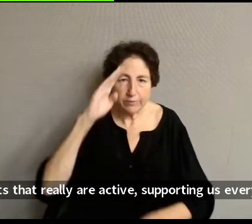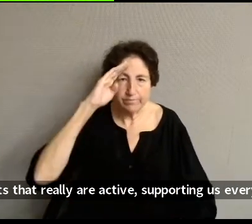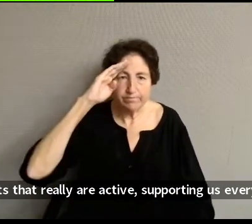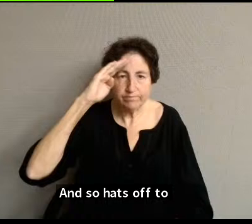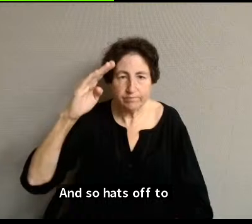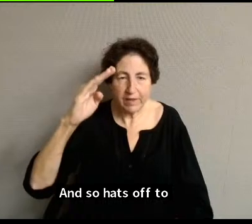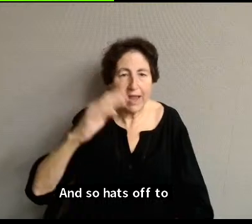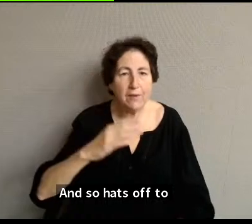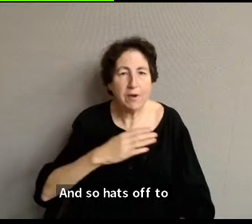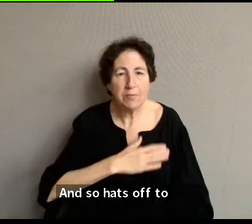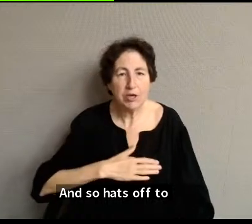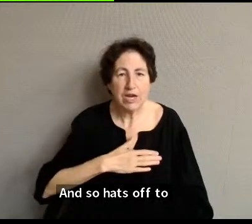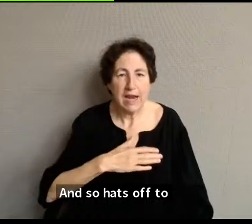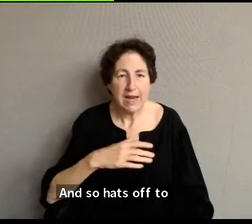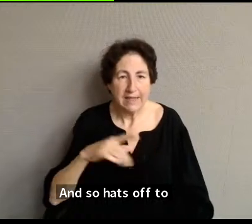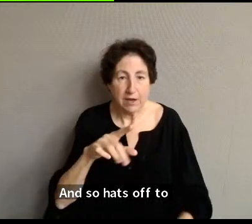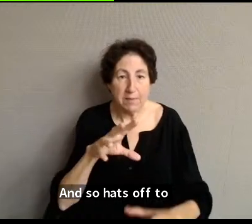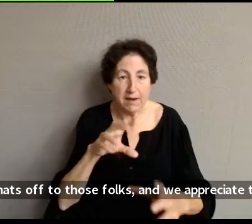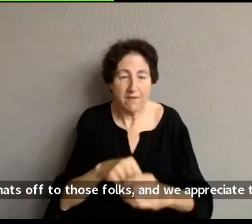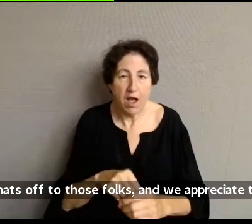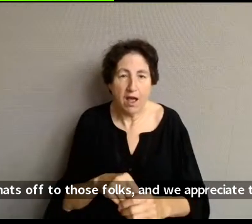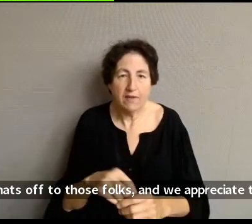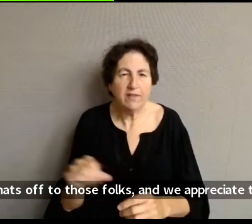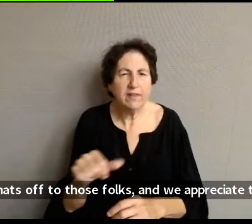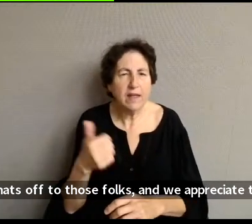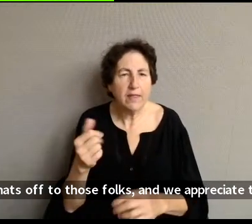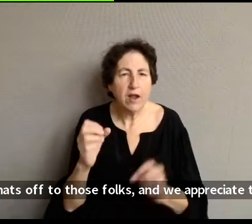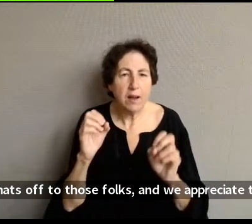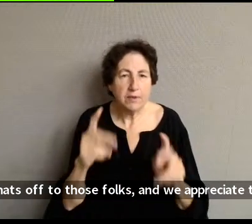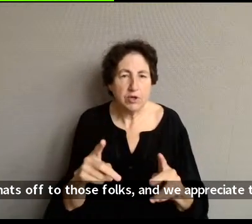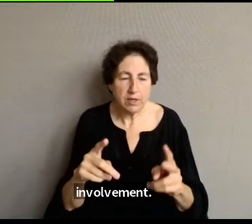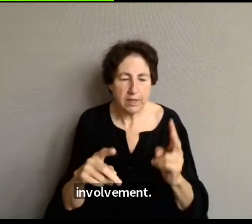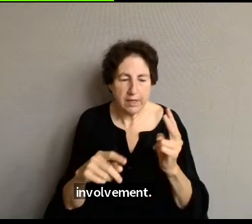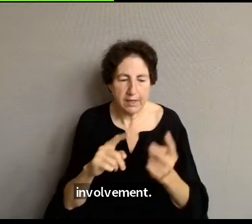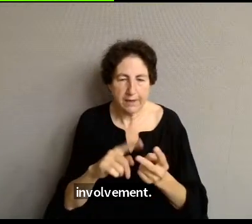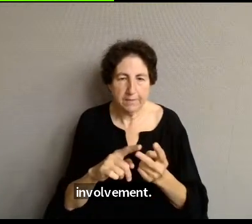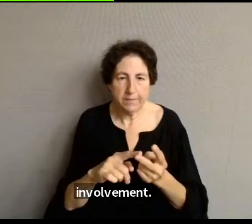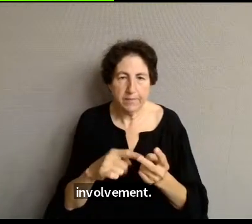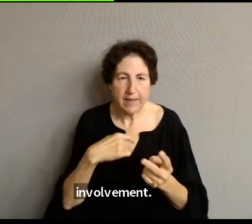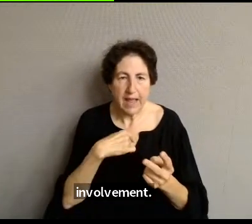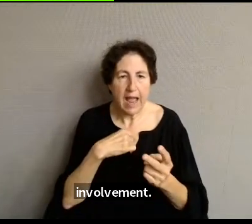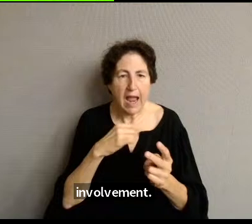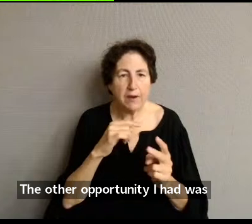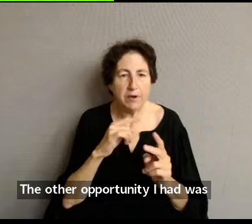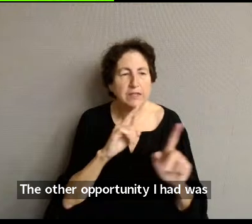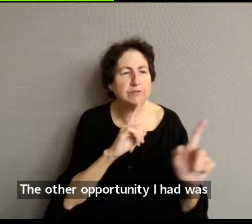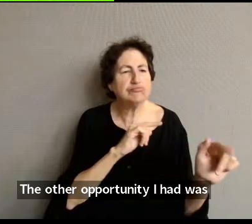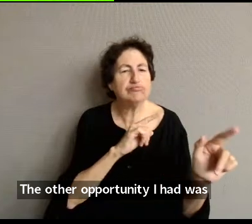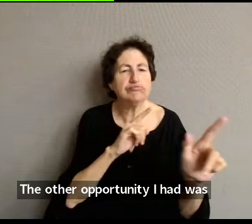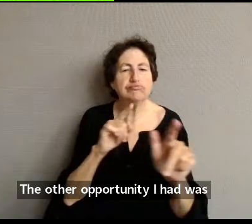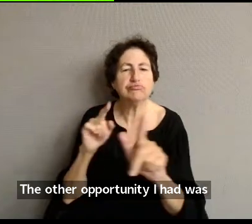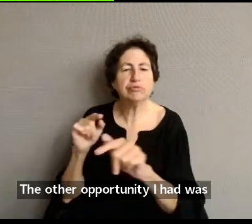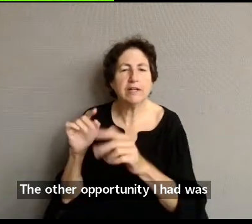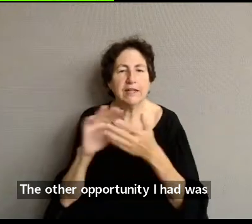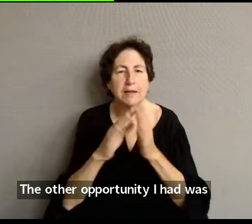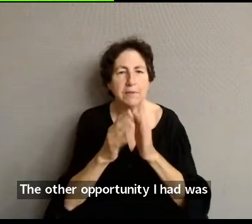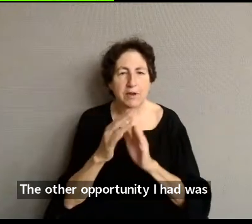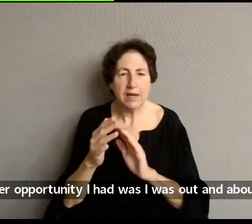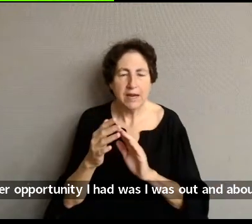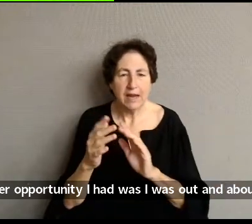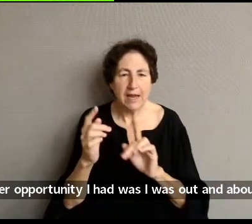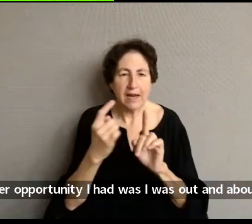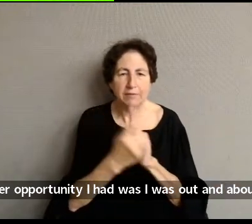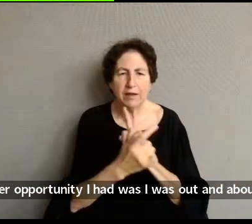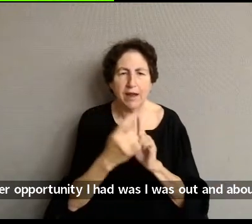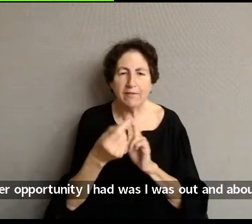we appreciate their involvement. The other opportunity I had was I was out and about in the community and ran across a couple of